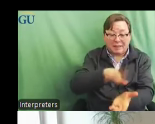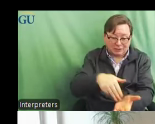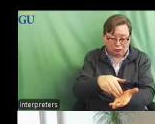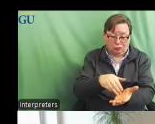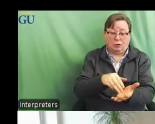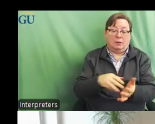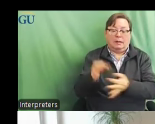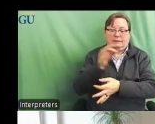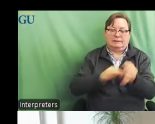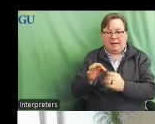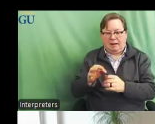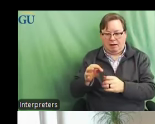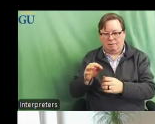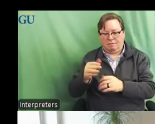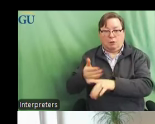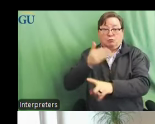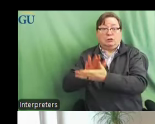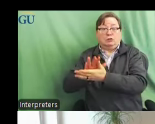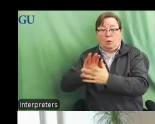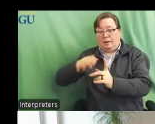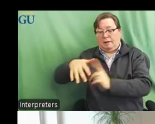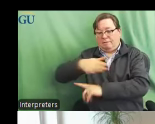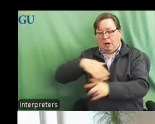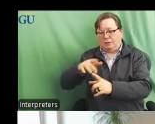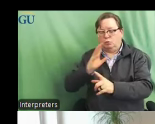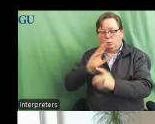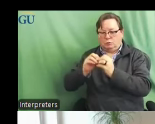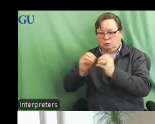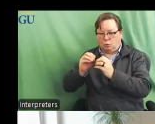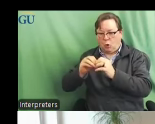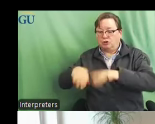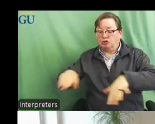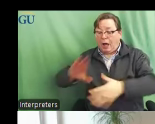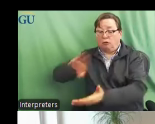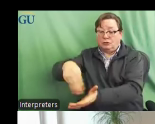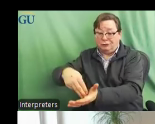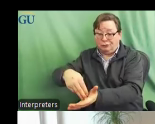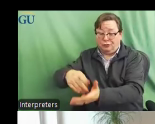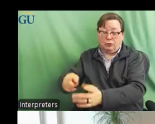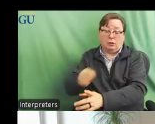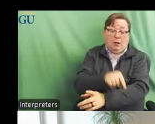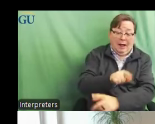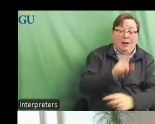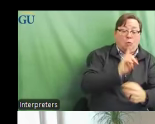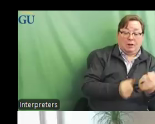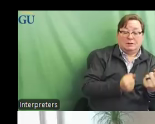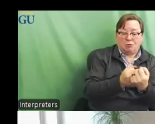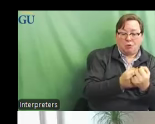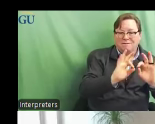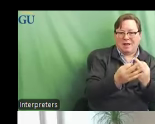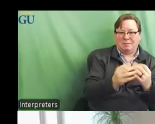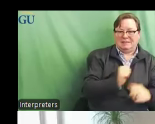more child-centered, we can support the family's self-efficacy in how well they